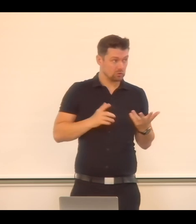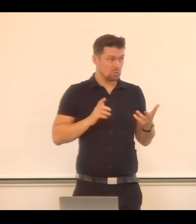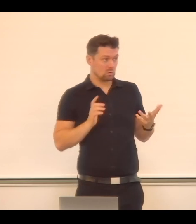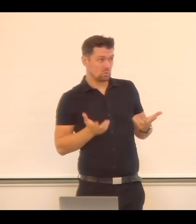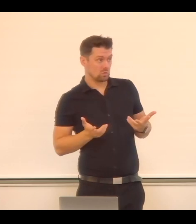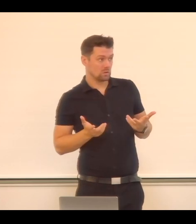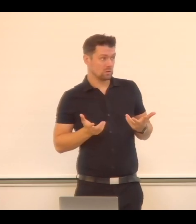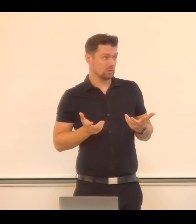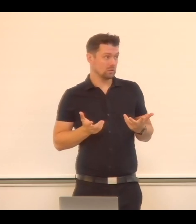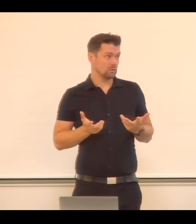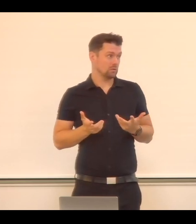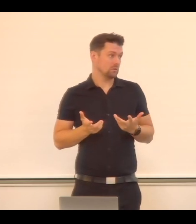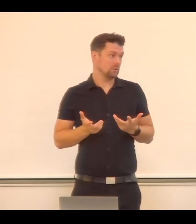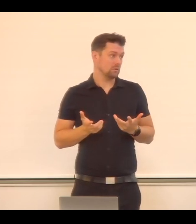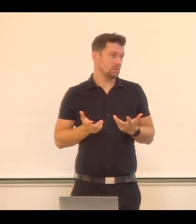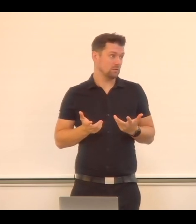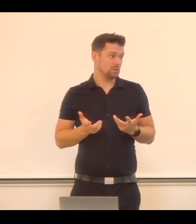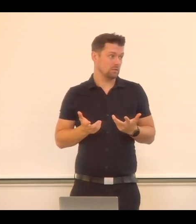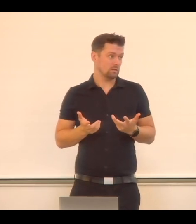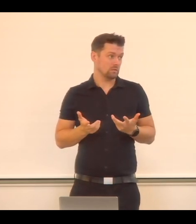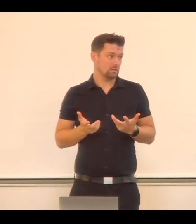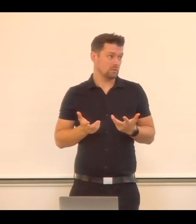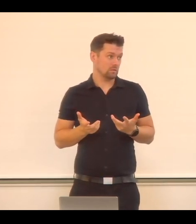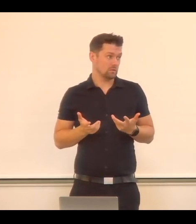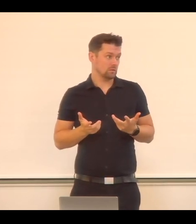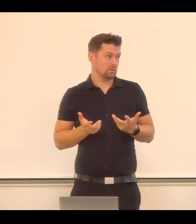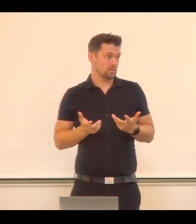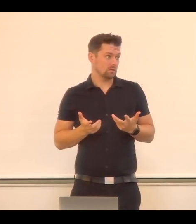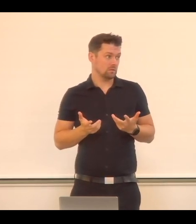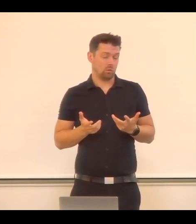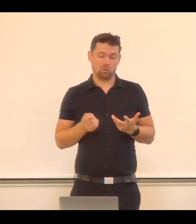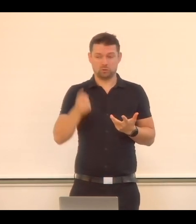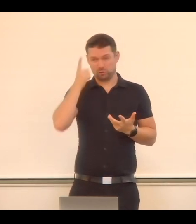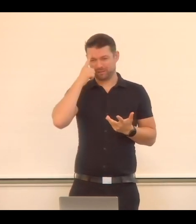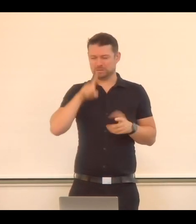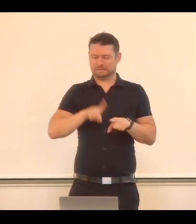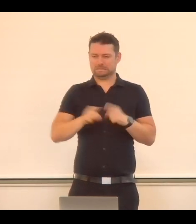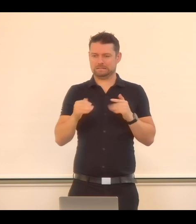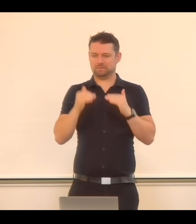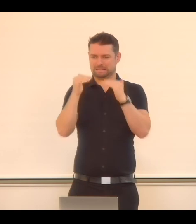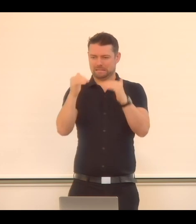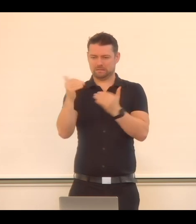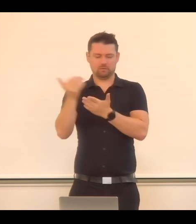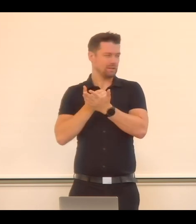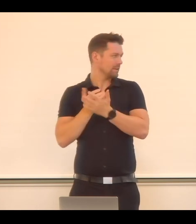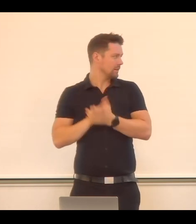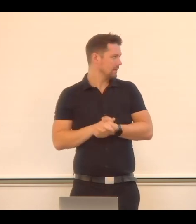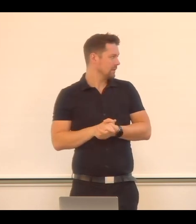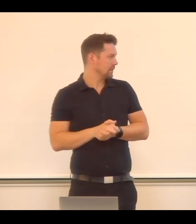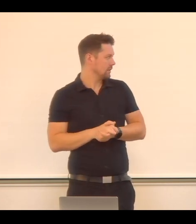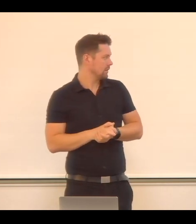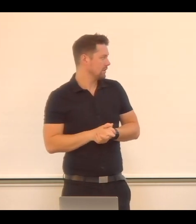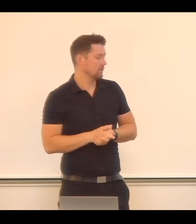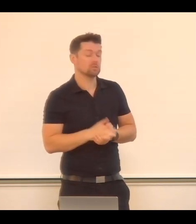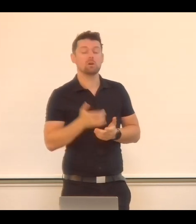is more conservative, or just they have better standards of safety? As a